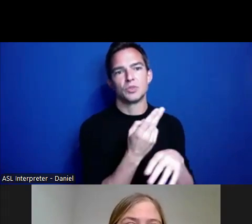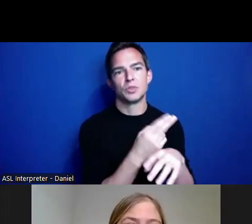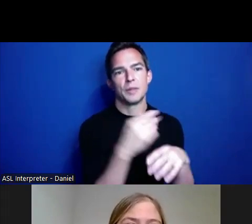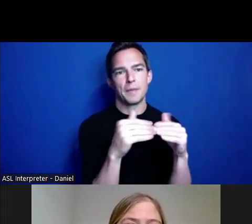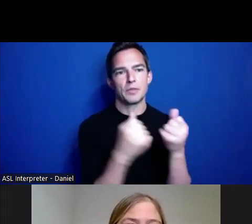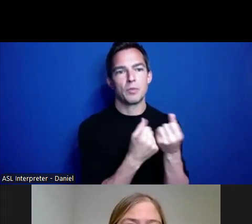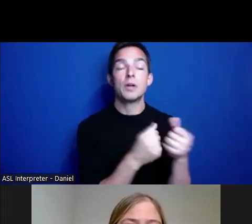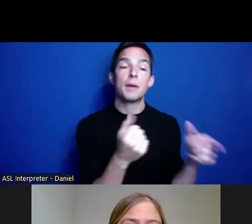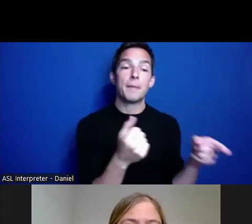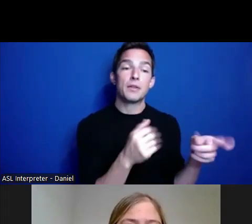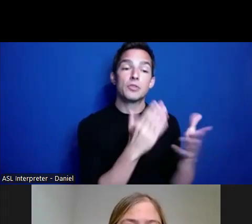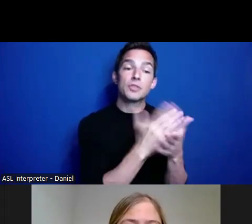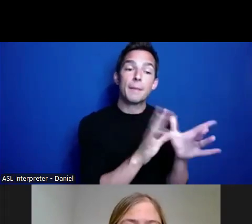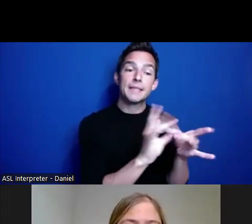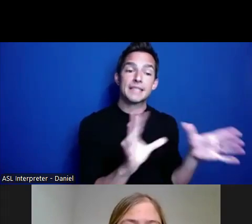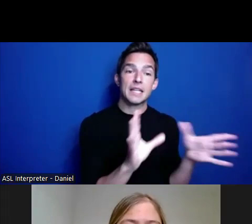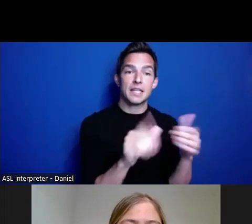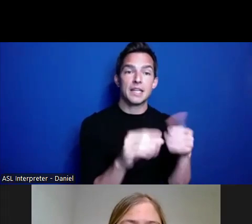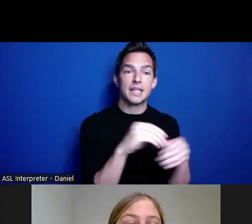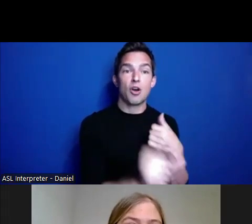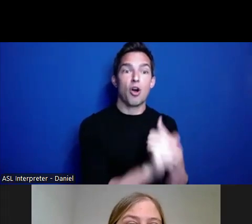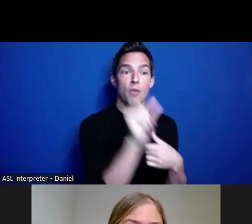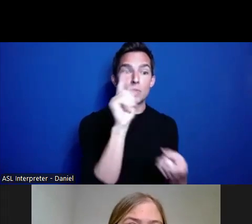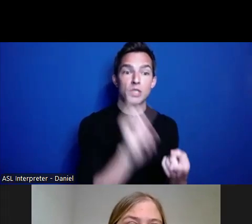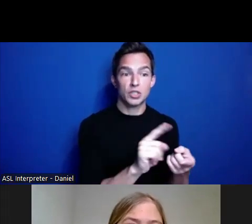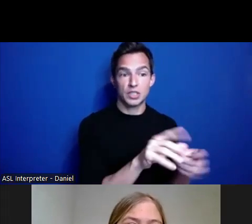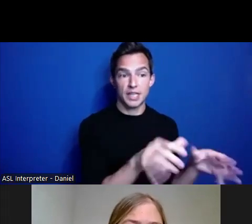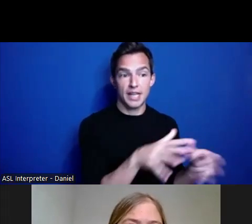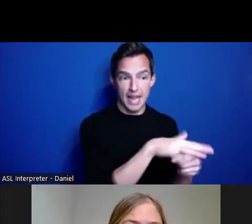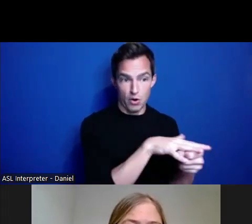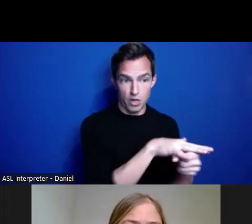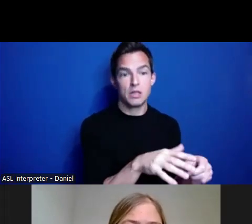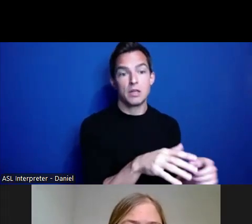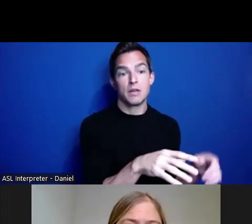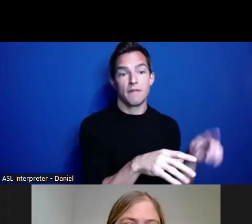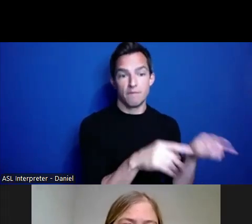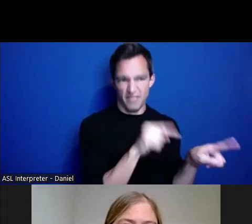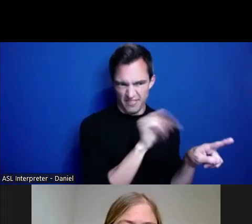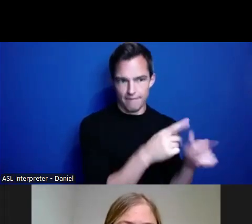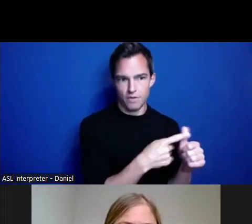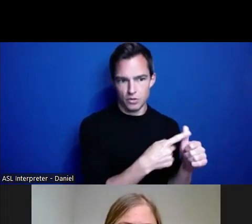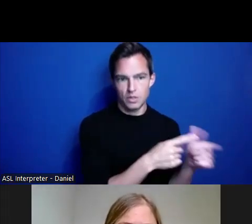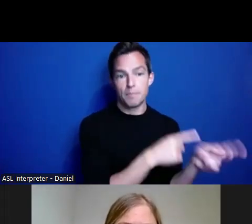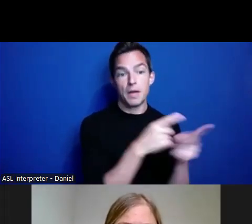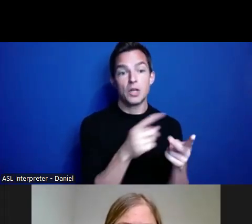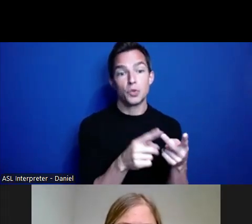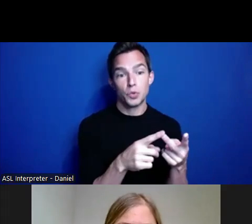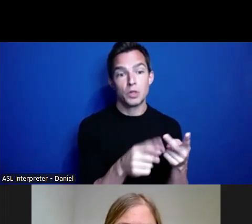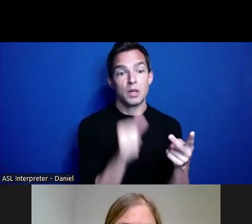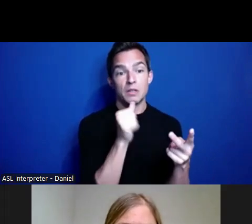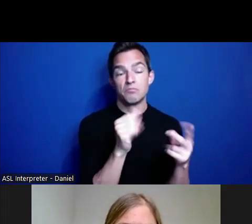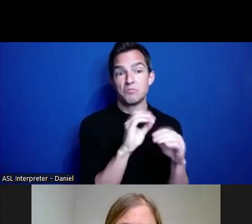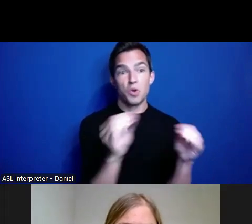some disconnect in what's happening in the harm reduction space, number one. Number two, not having any